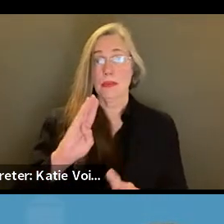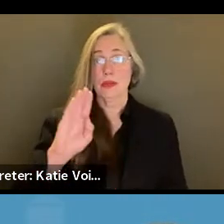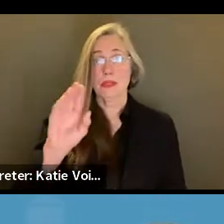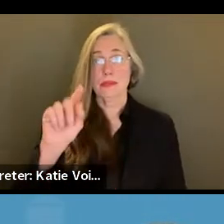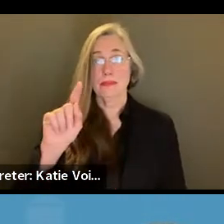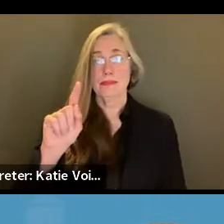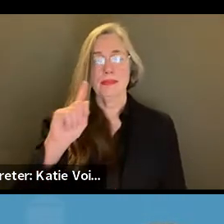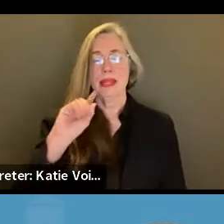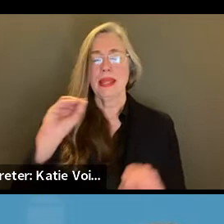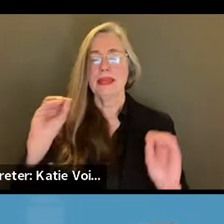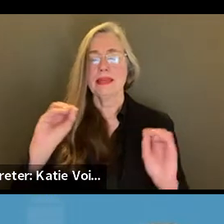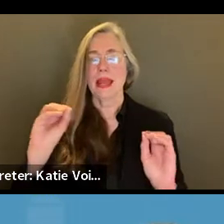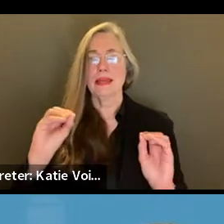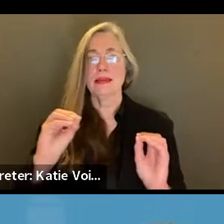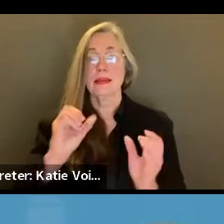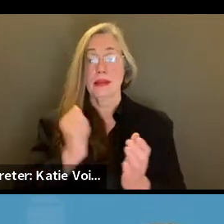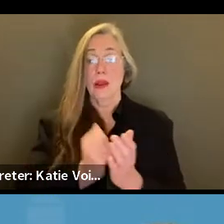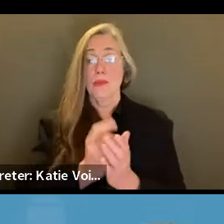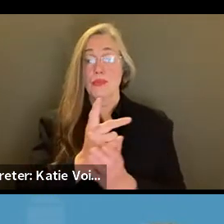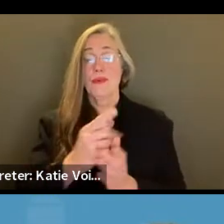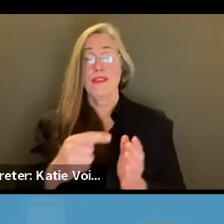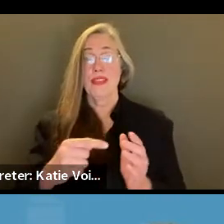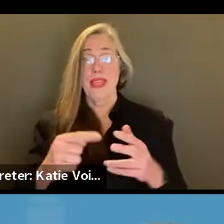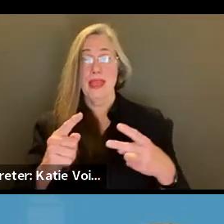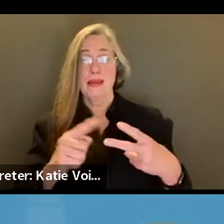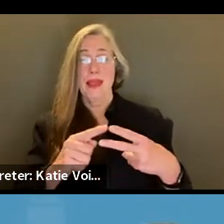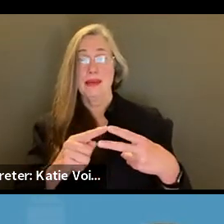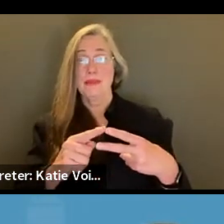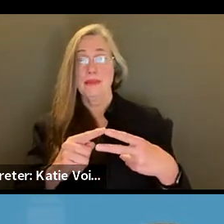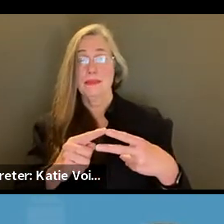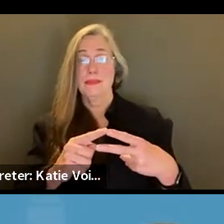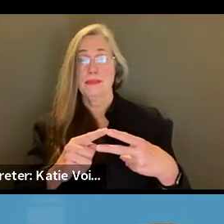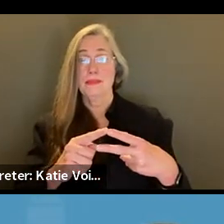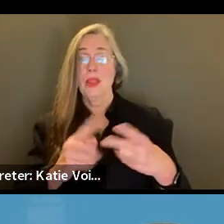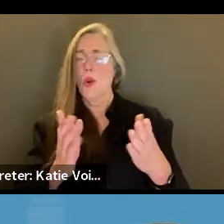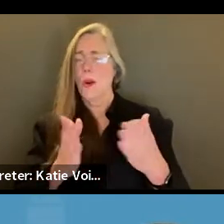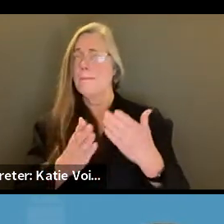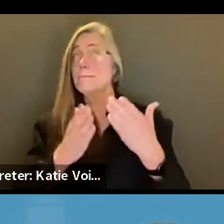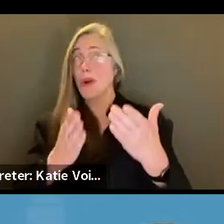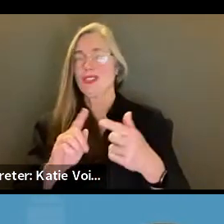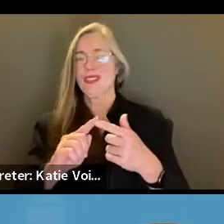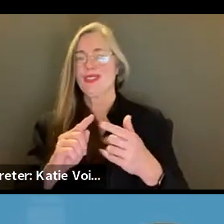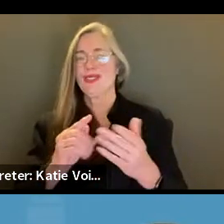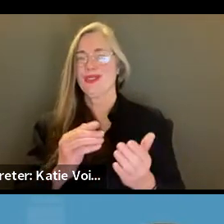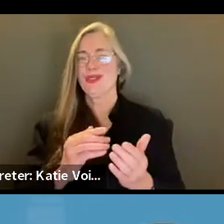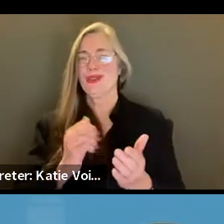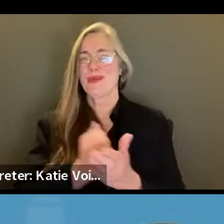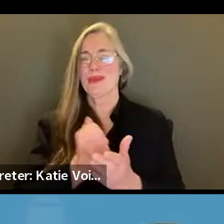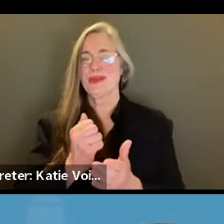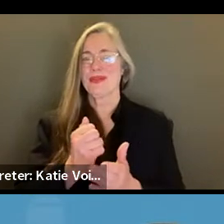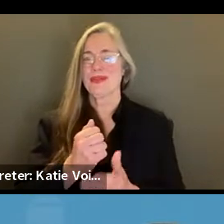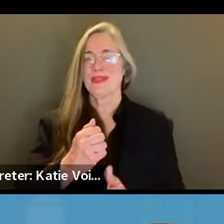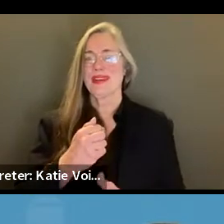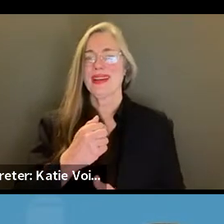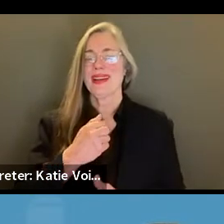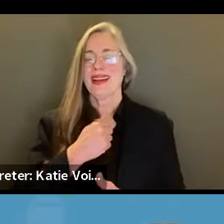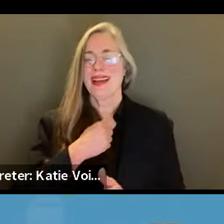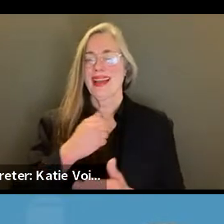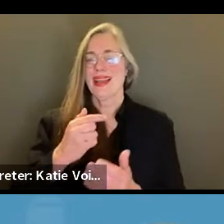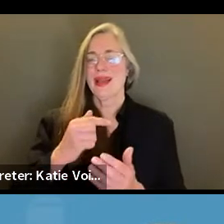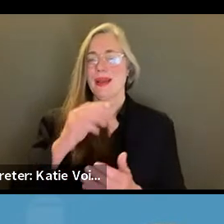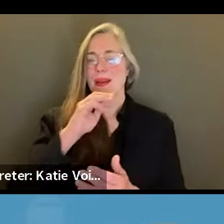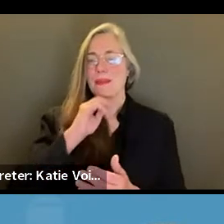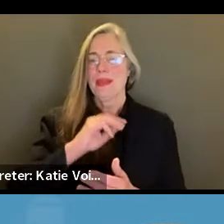Hearing none, may I have approval of this item? Motion to approve. I so move. Okay, Ms.